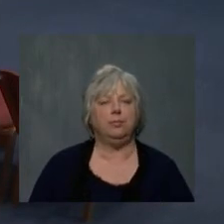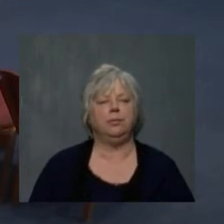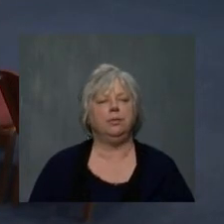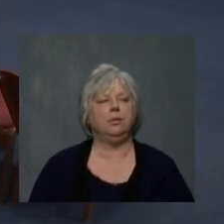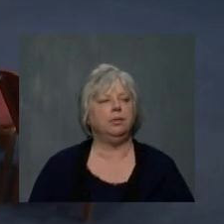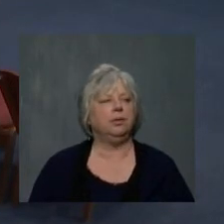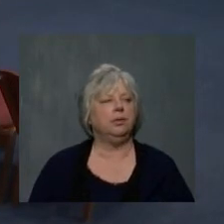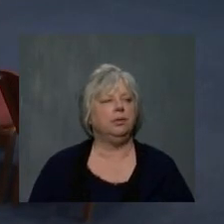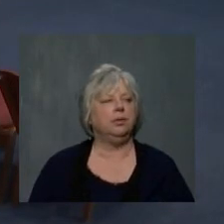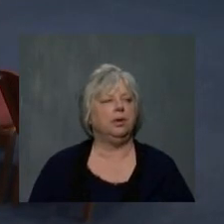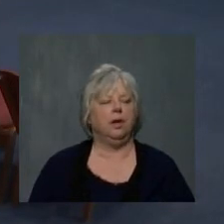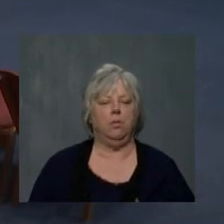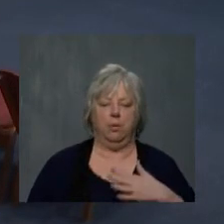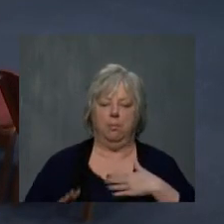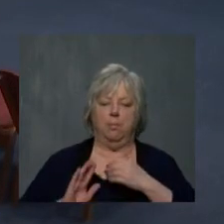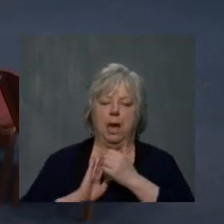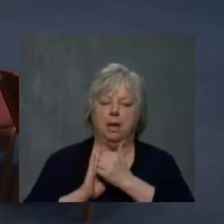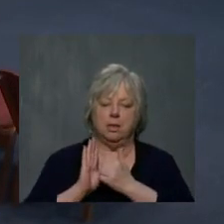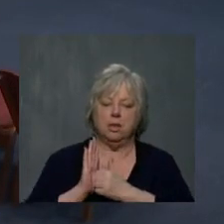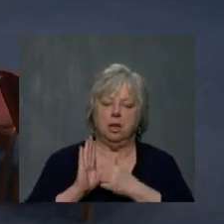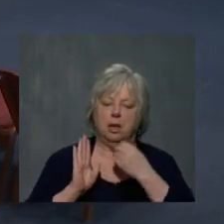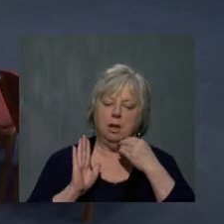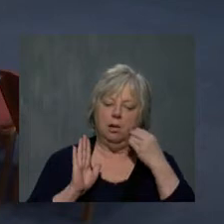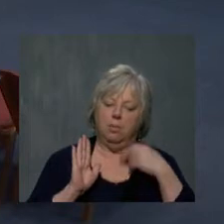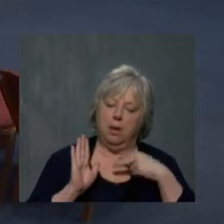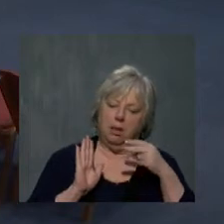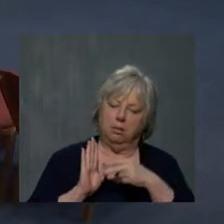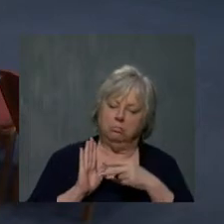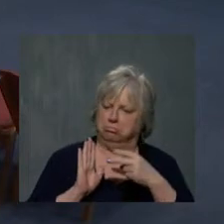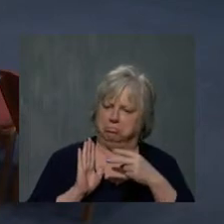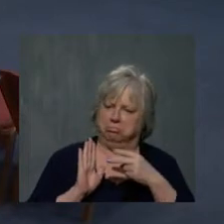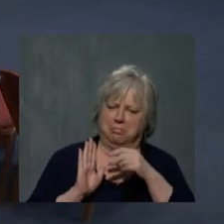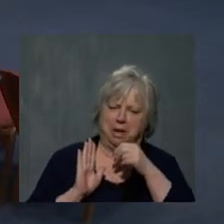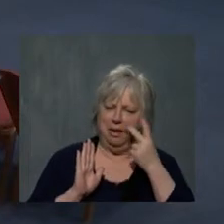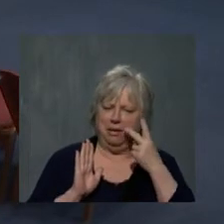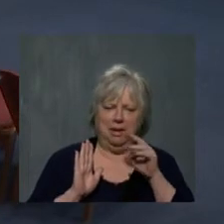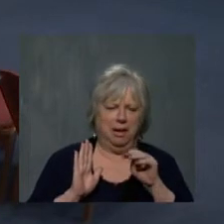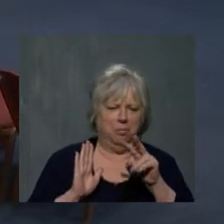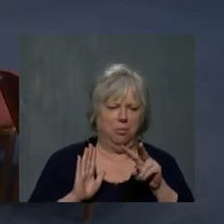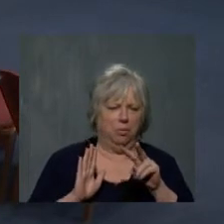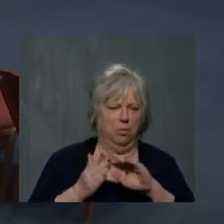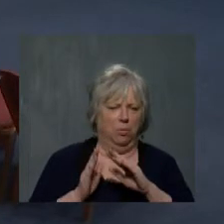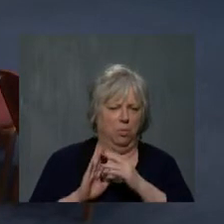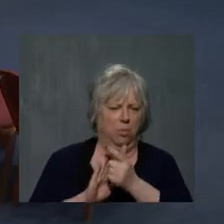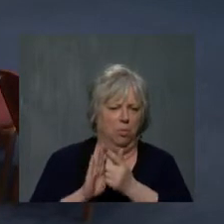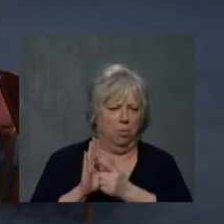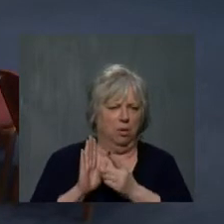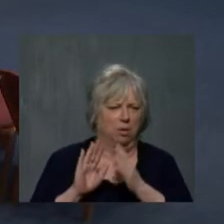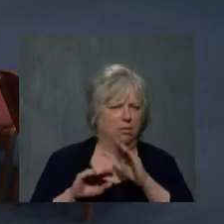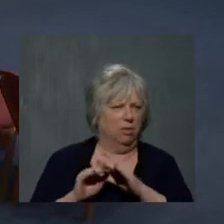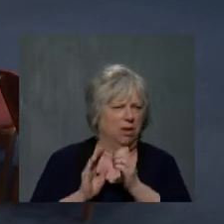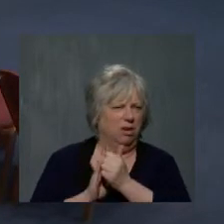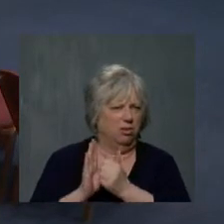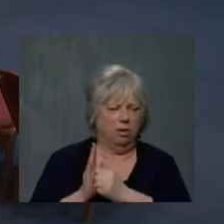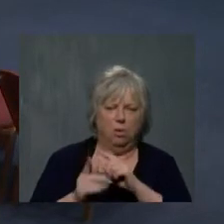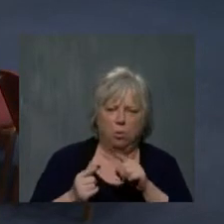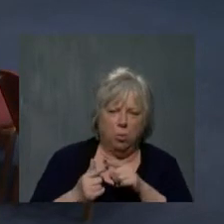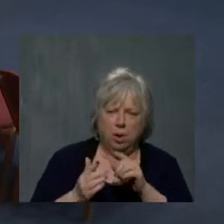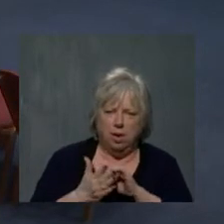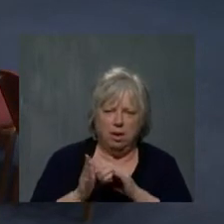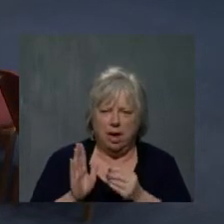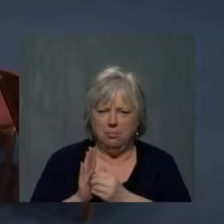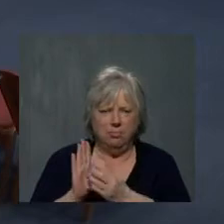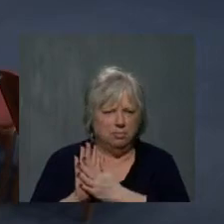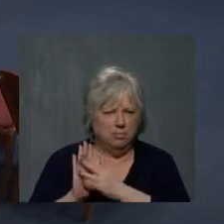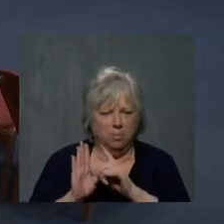When I looked at my agenda at home today, I did not see this M2 ordinance on the agenda. When did that get